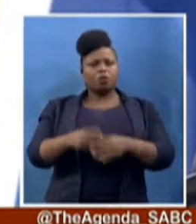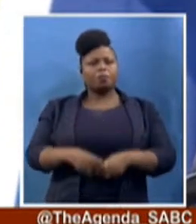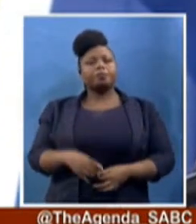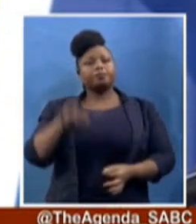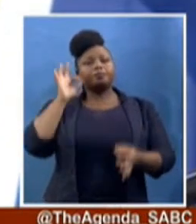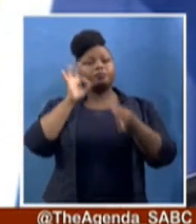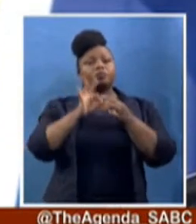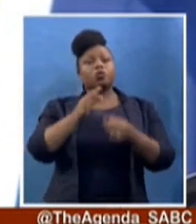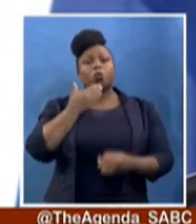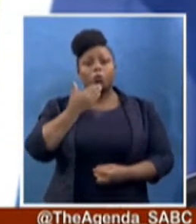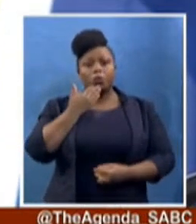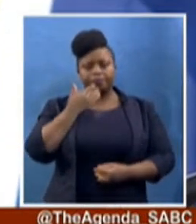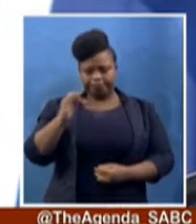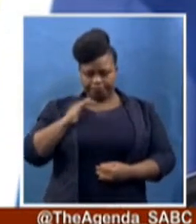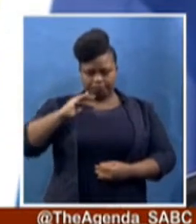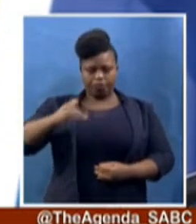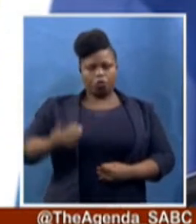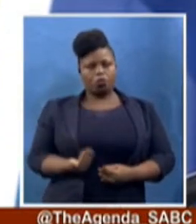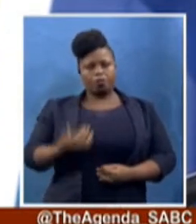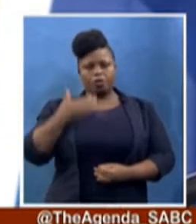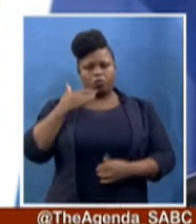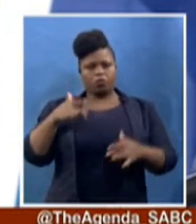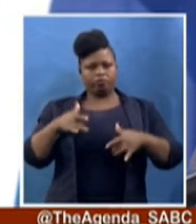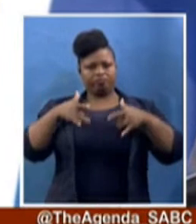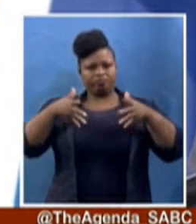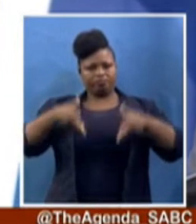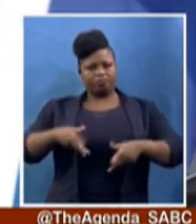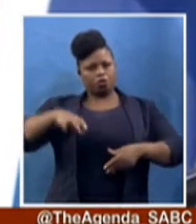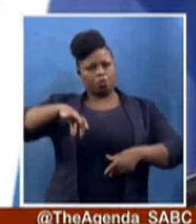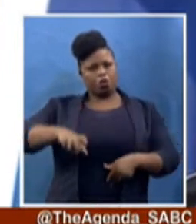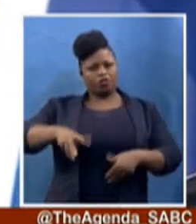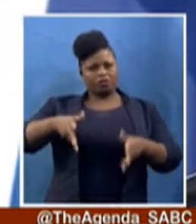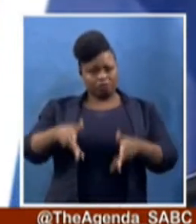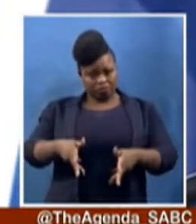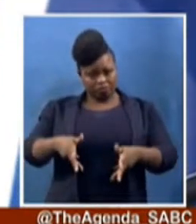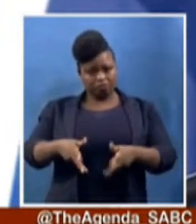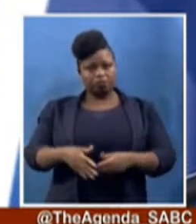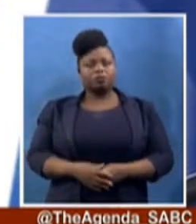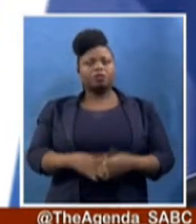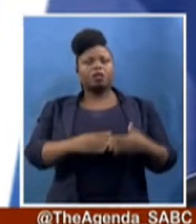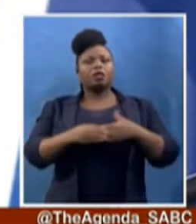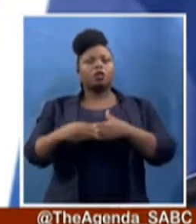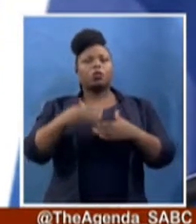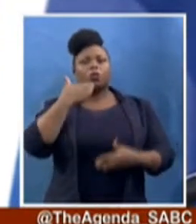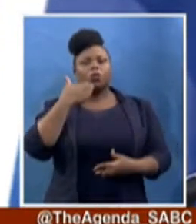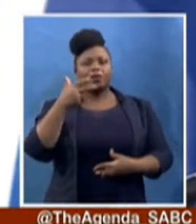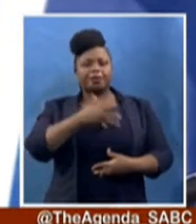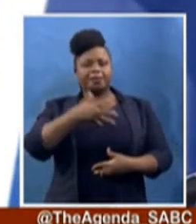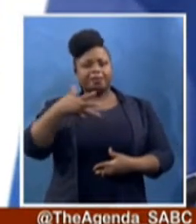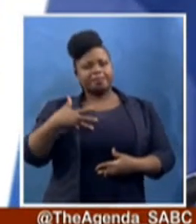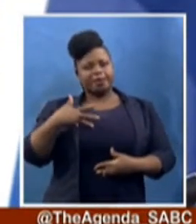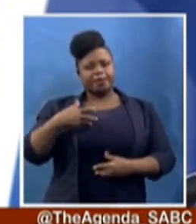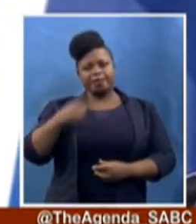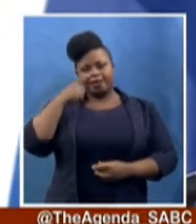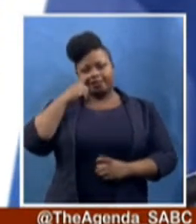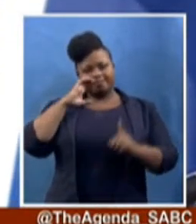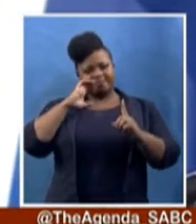this province, was led by Mayor Charlotte Maxeke, Kati